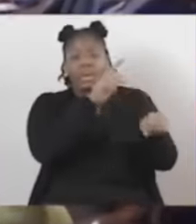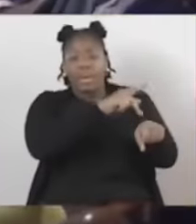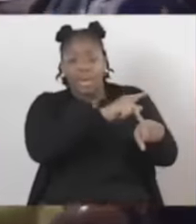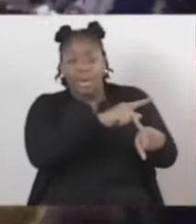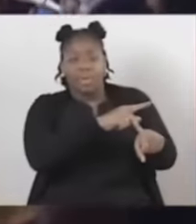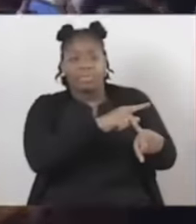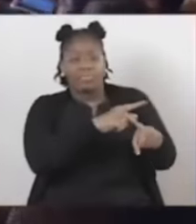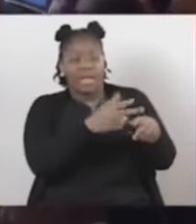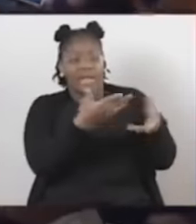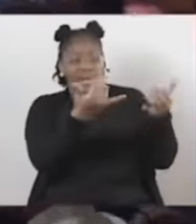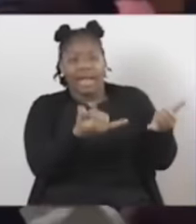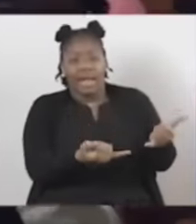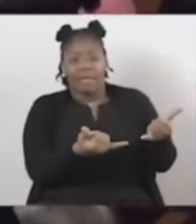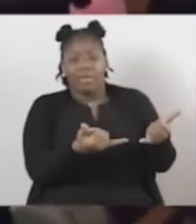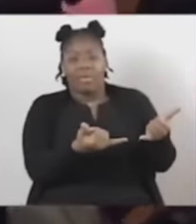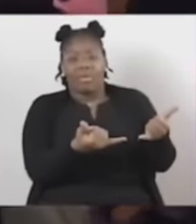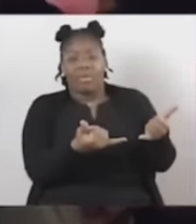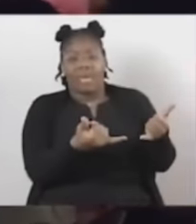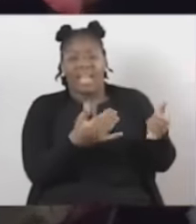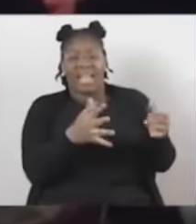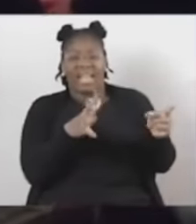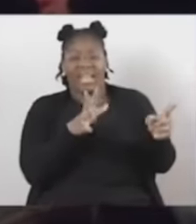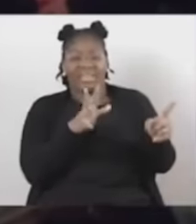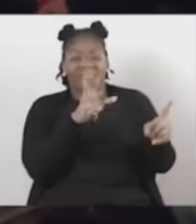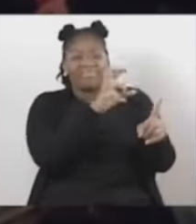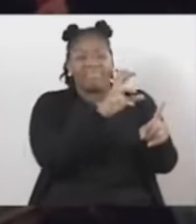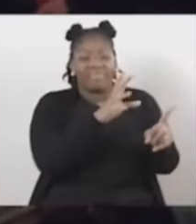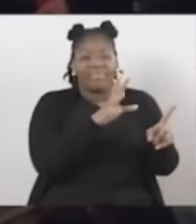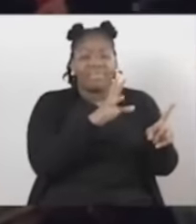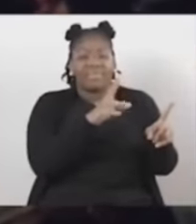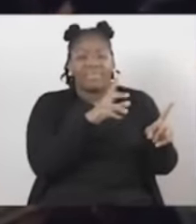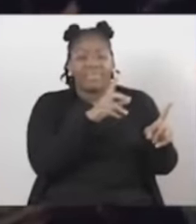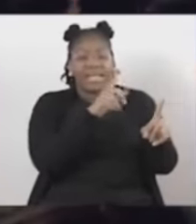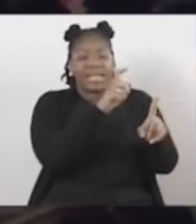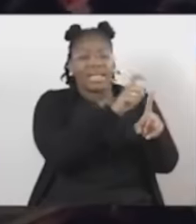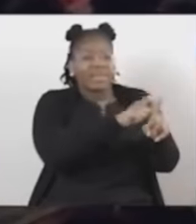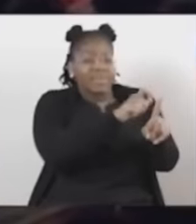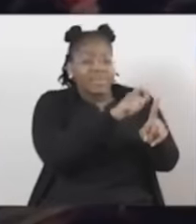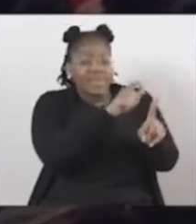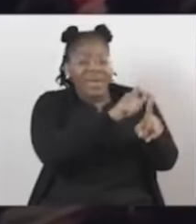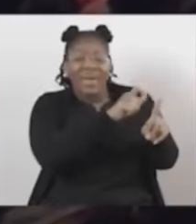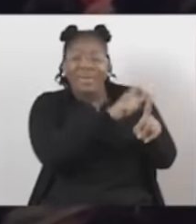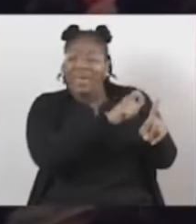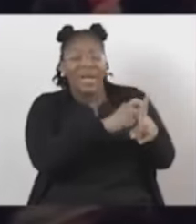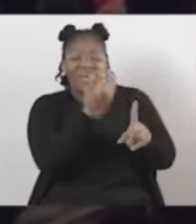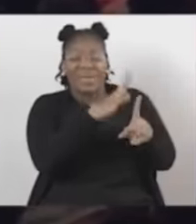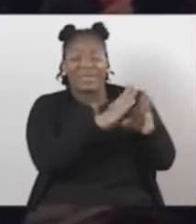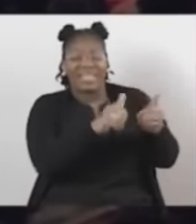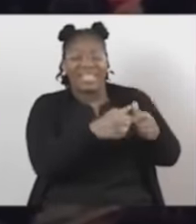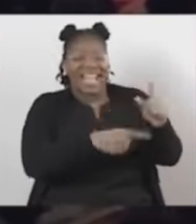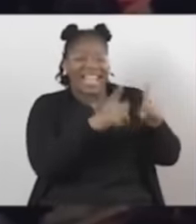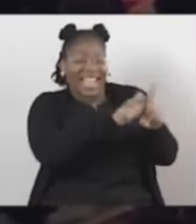seams, and we see it, don't we? He follows the arresting mob, taking Jesus to be examined. He pauses in the courtyard of the high